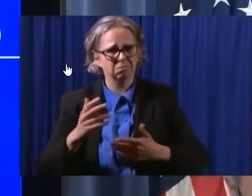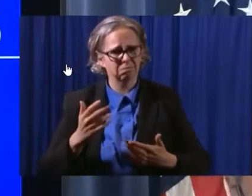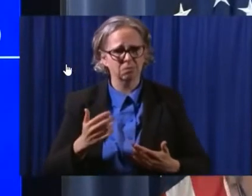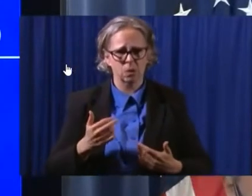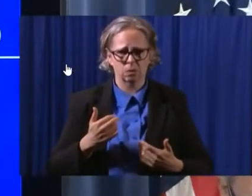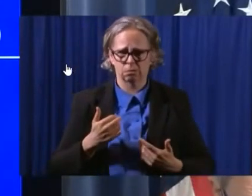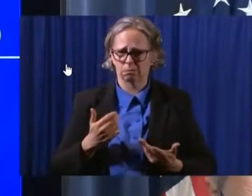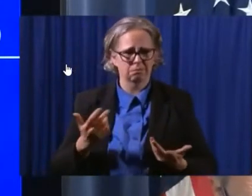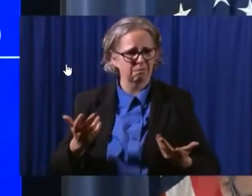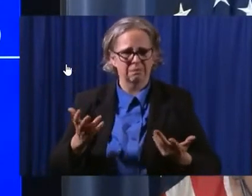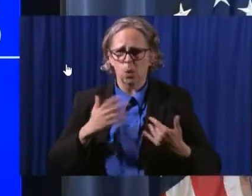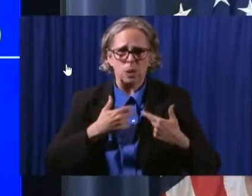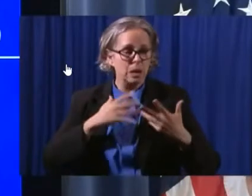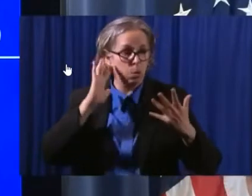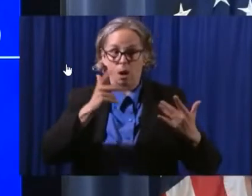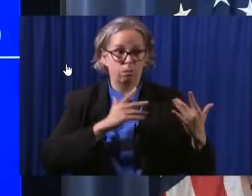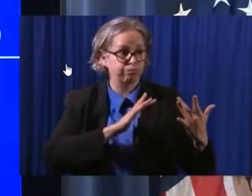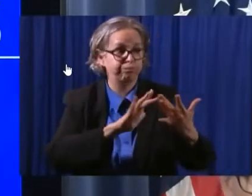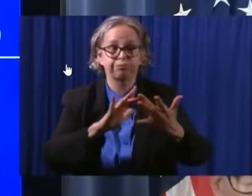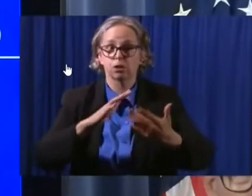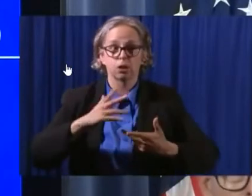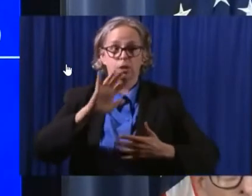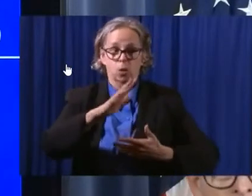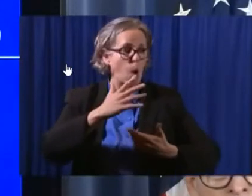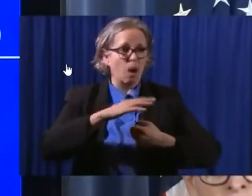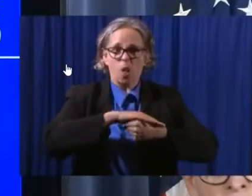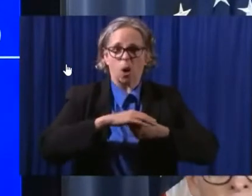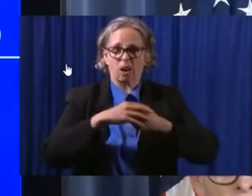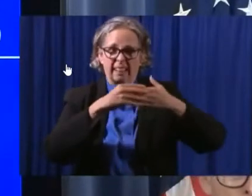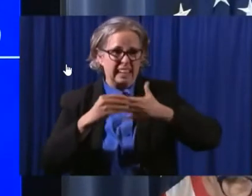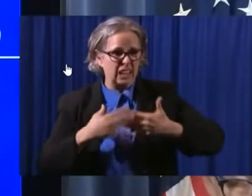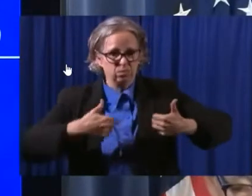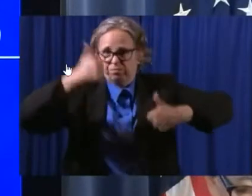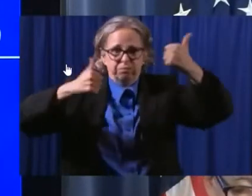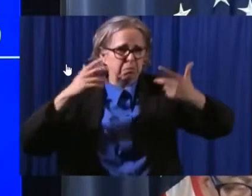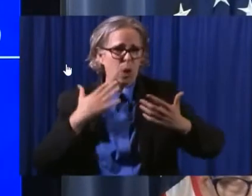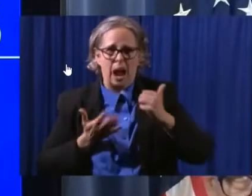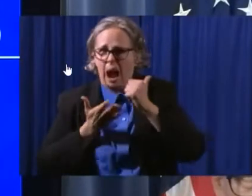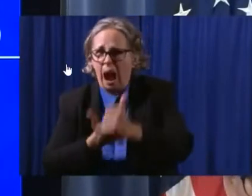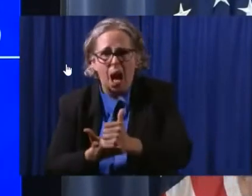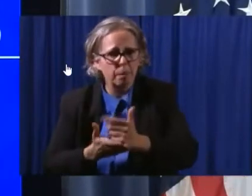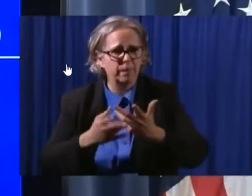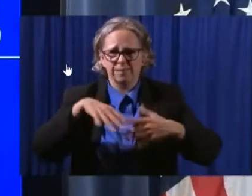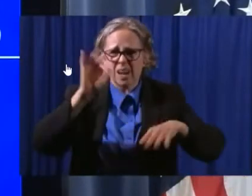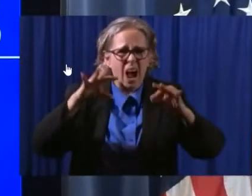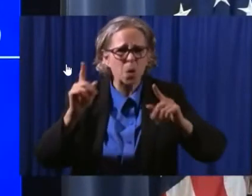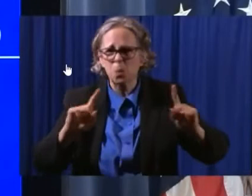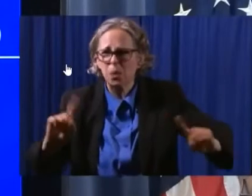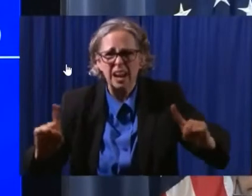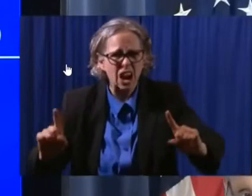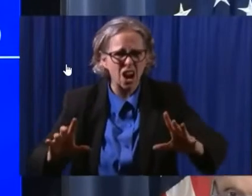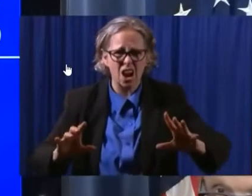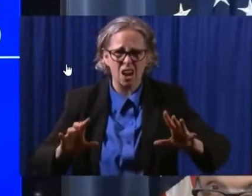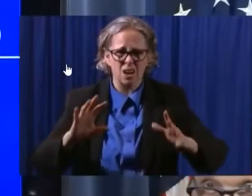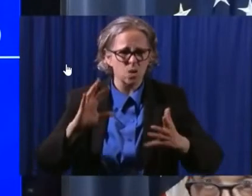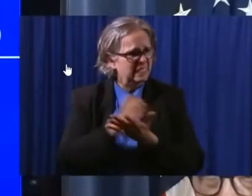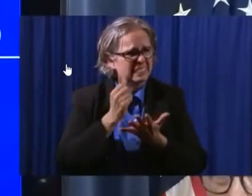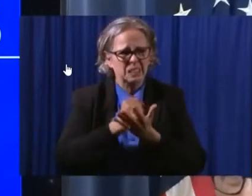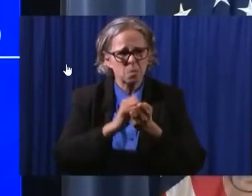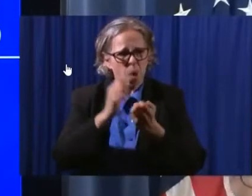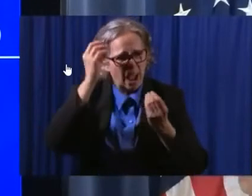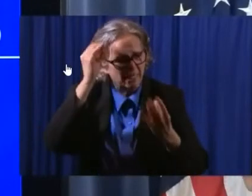to local officials, the health people in those counties, to find out specific things that may not show on the data, or that they can help interpret